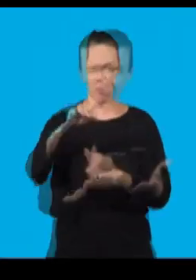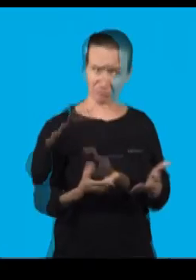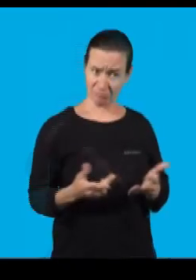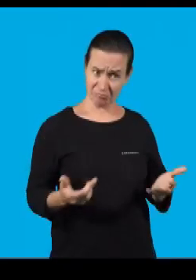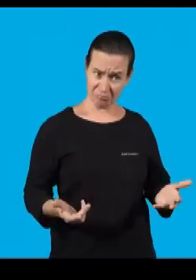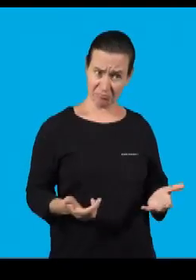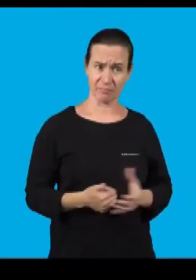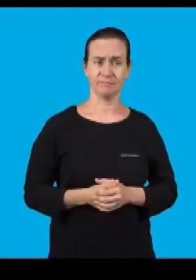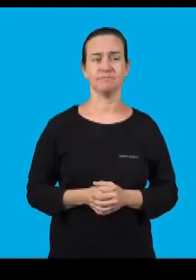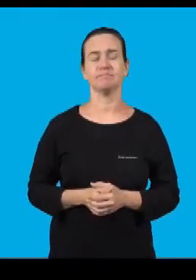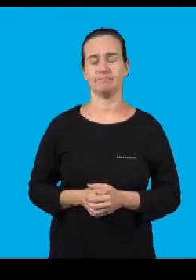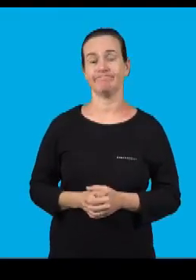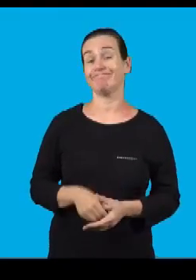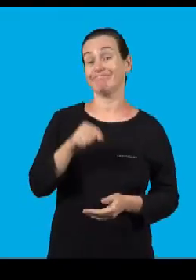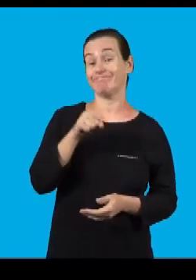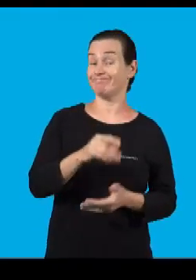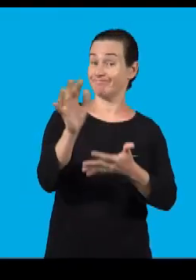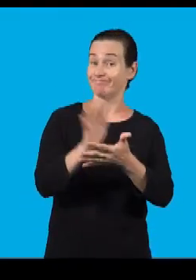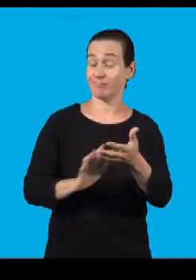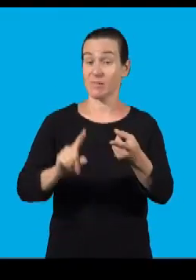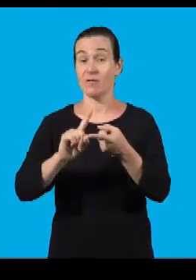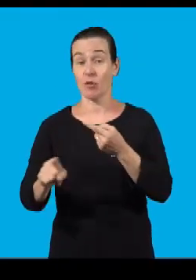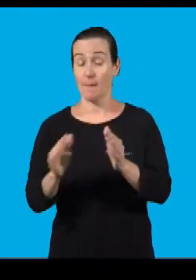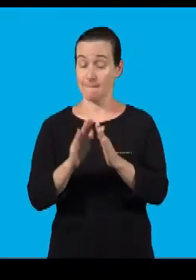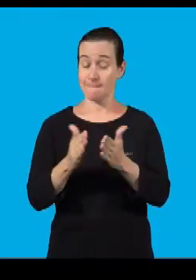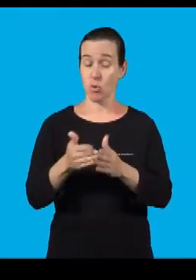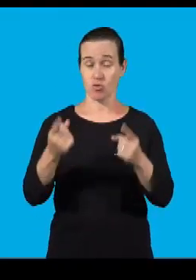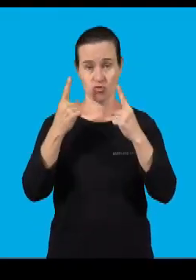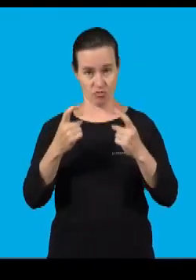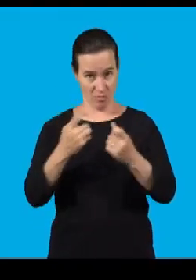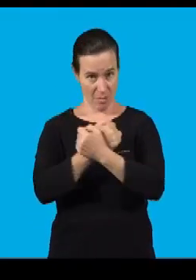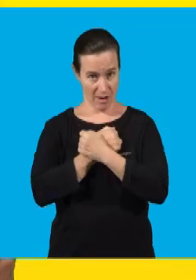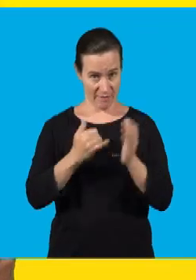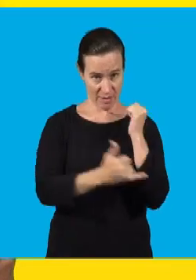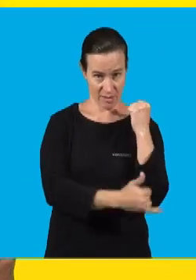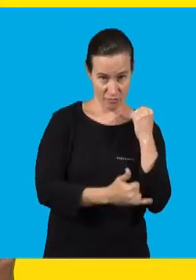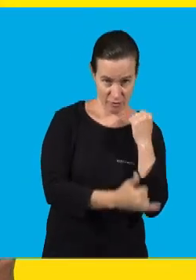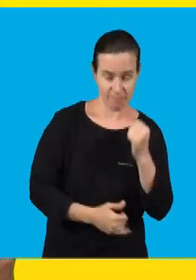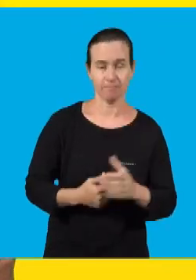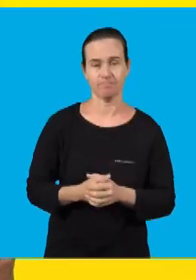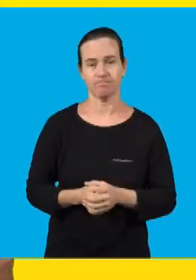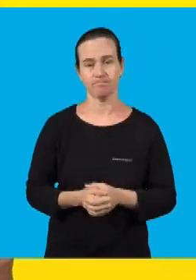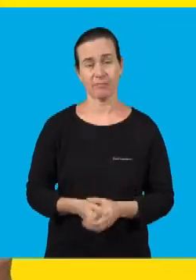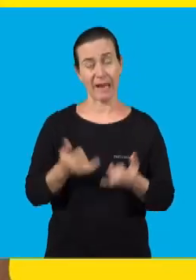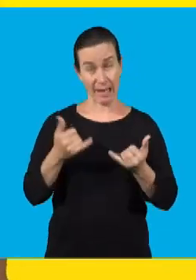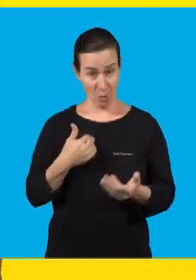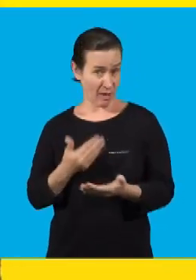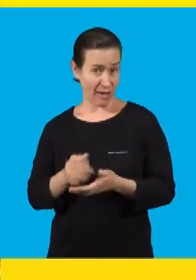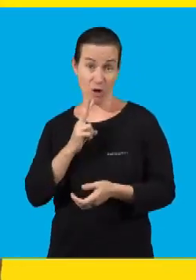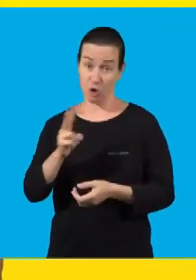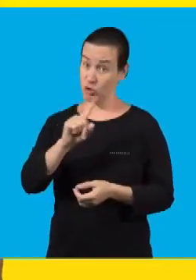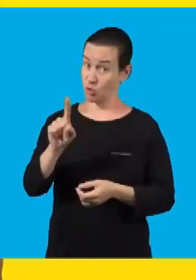whole. All right. So this is an extract taken from Cry the Beloved Country. Okay. So let's see if we can respond